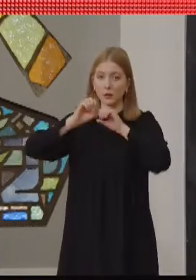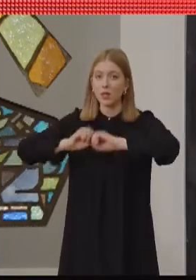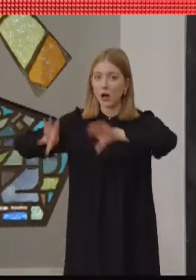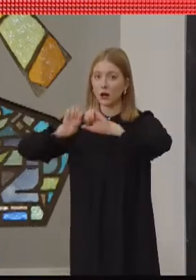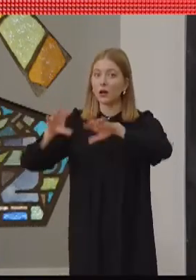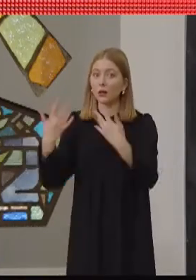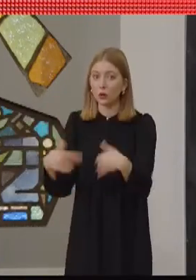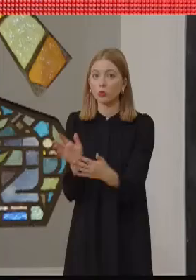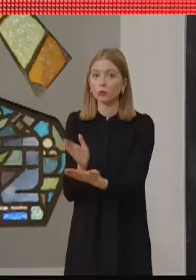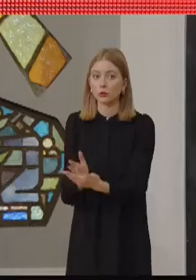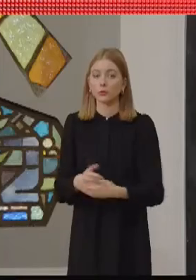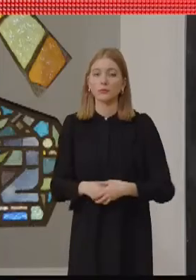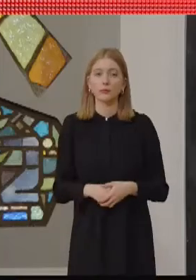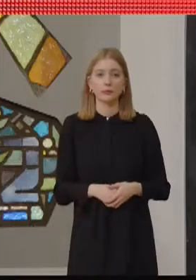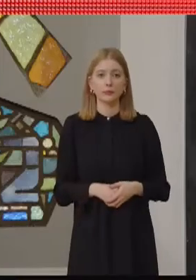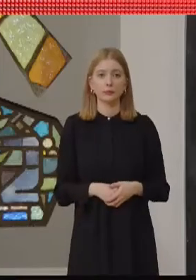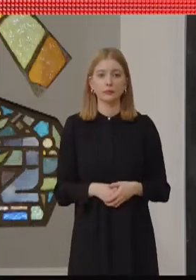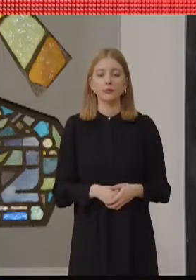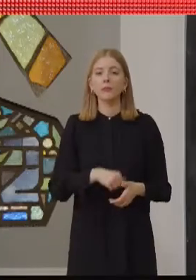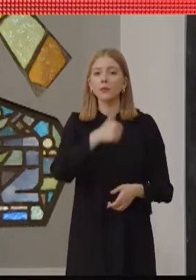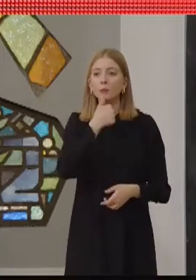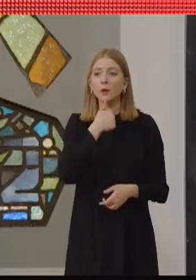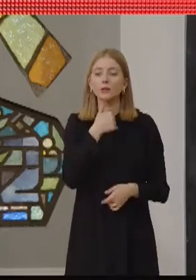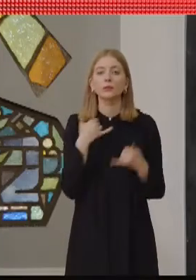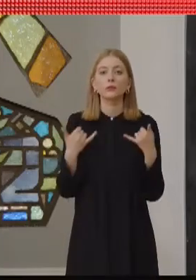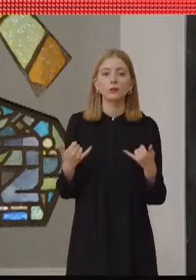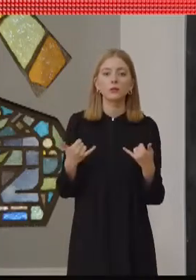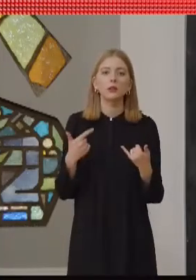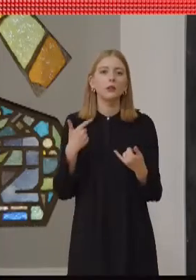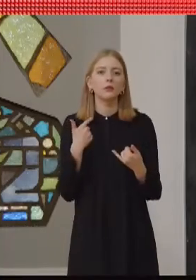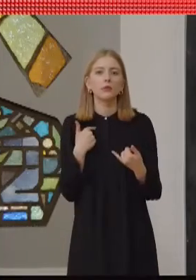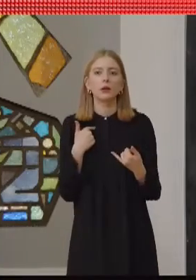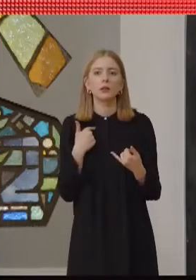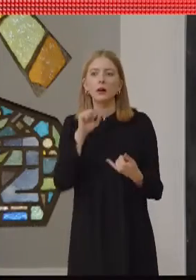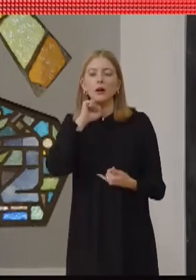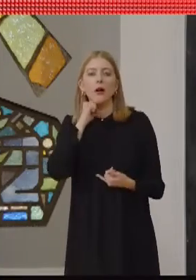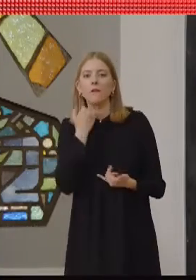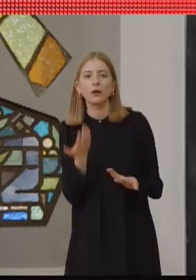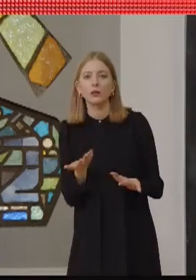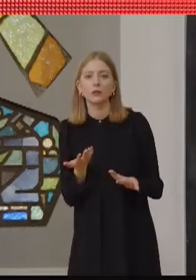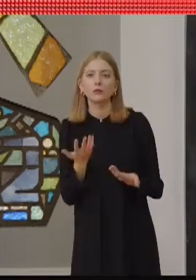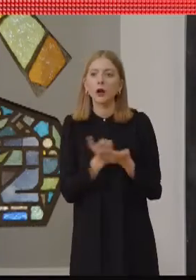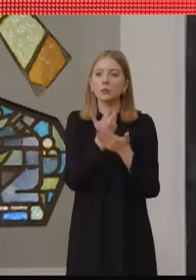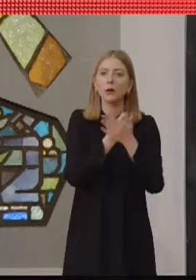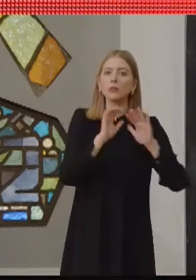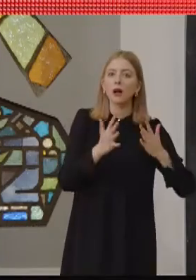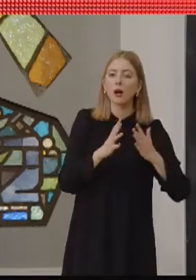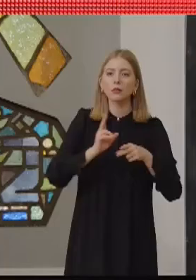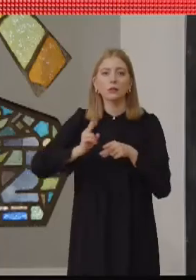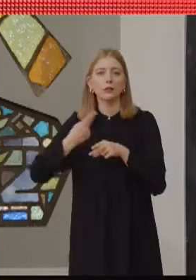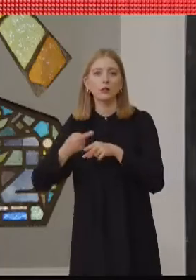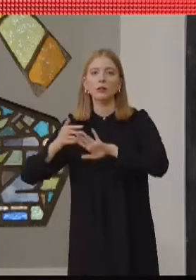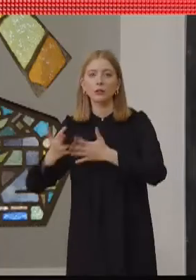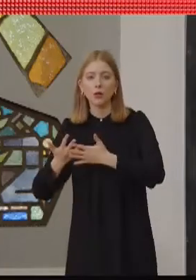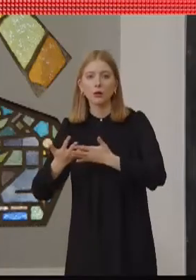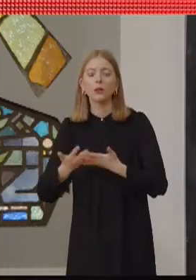Another important aspect I want to mention is, in order to prepare and to answer what we where